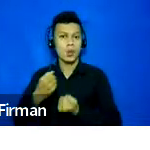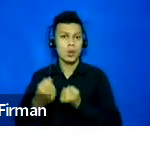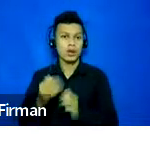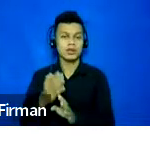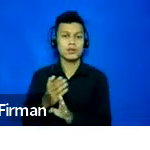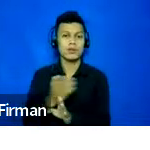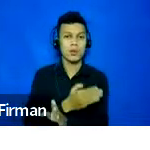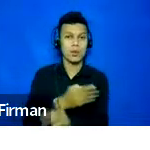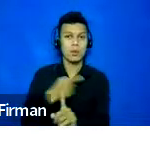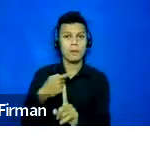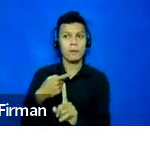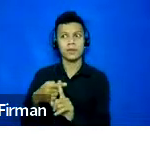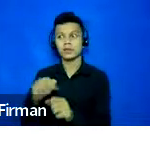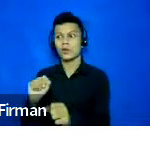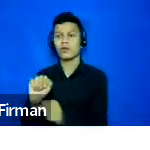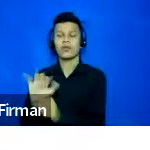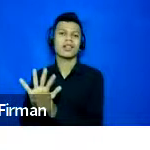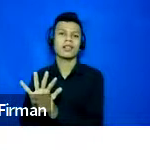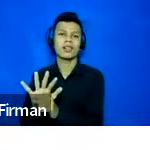pandemic time to